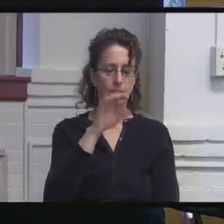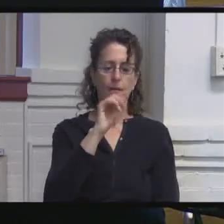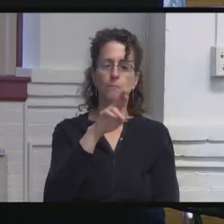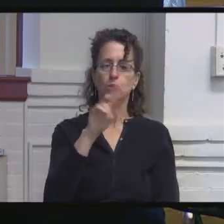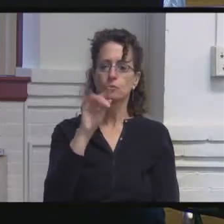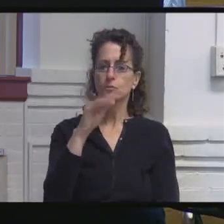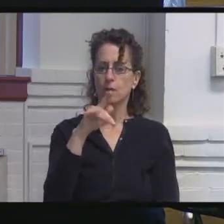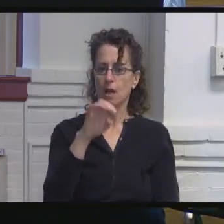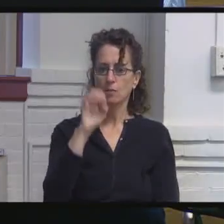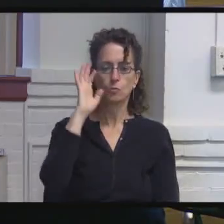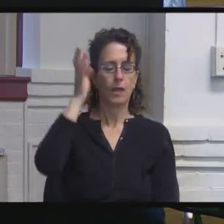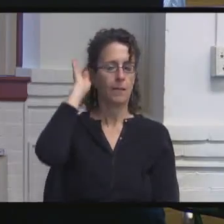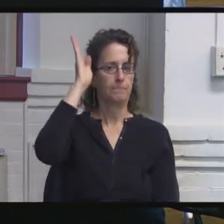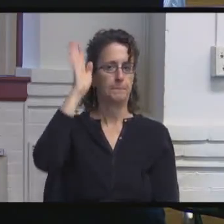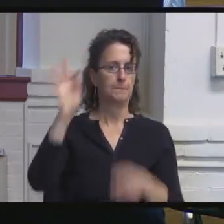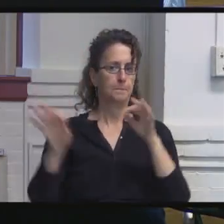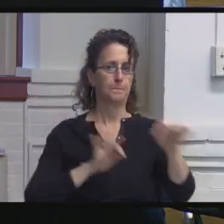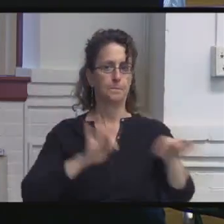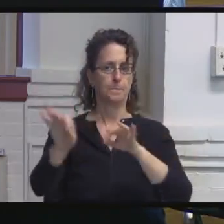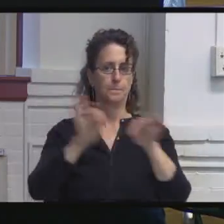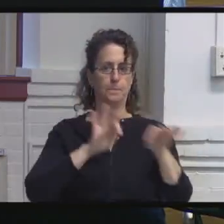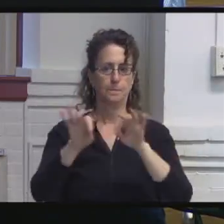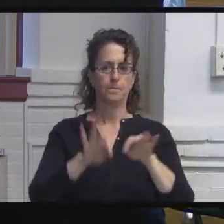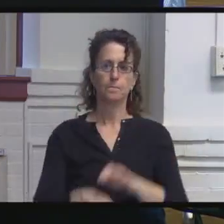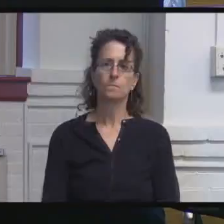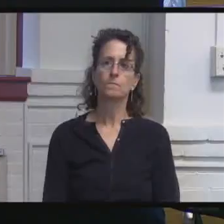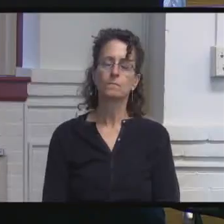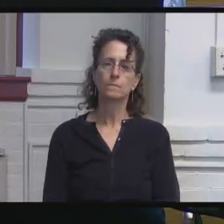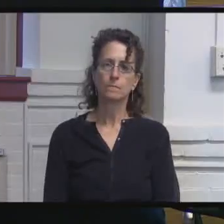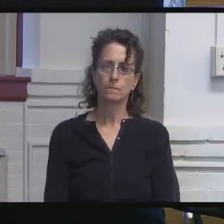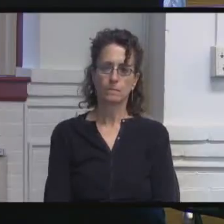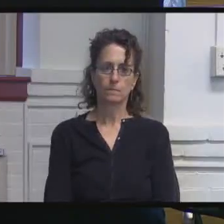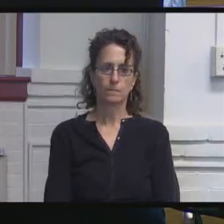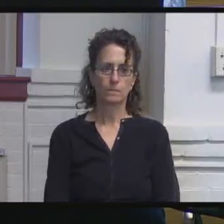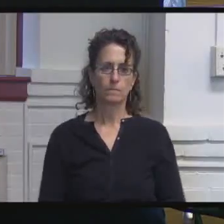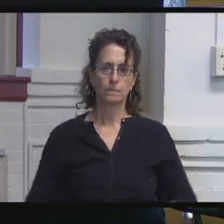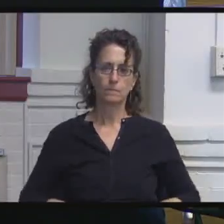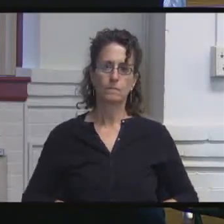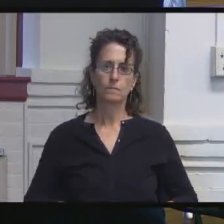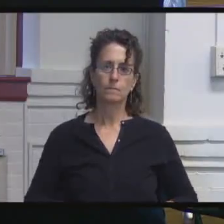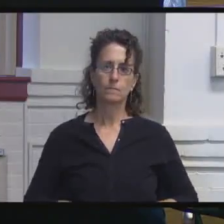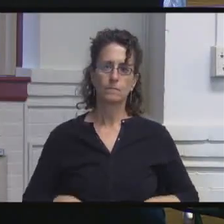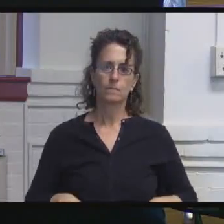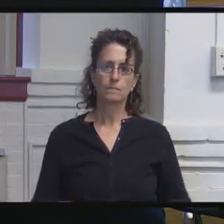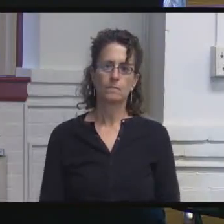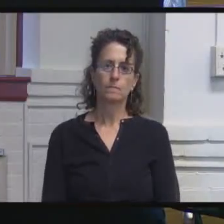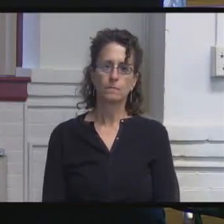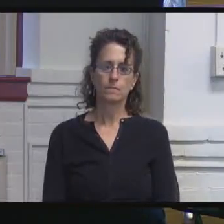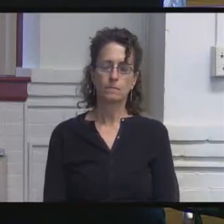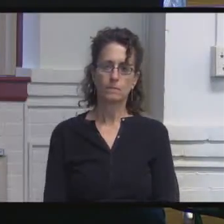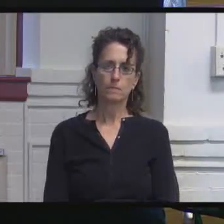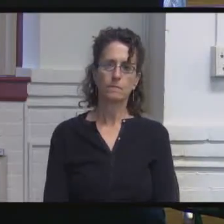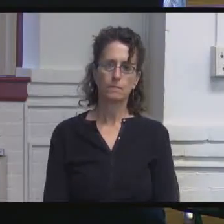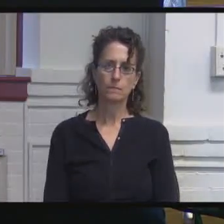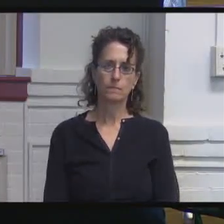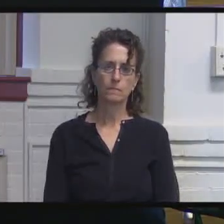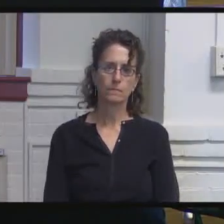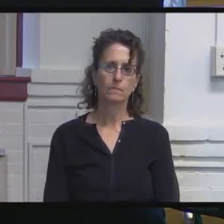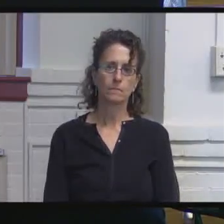presentation, so I'm going to open that and park it. And then I have some images